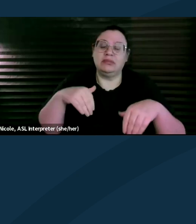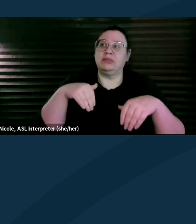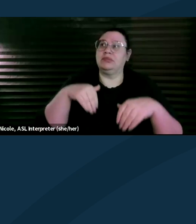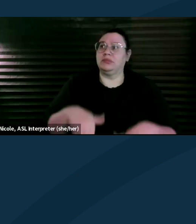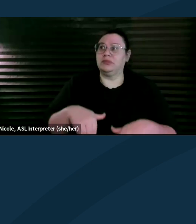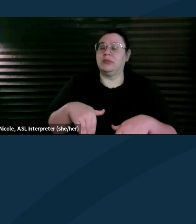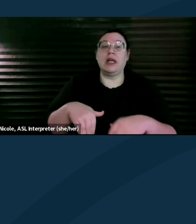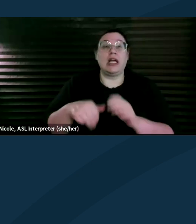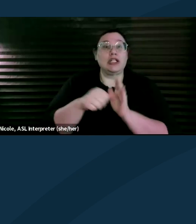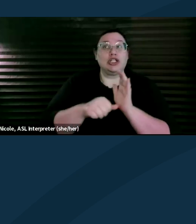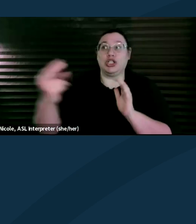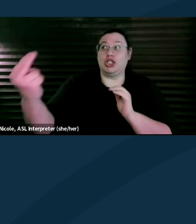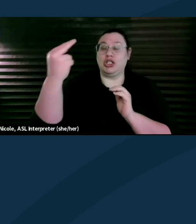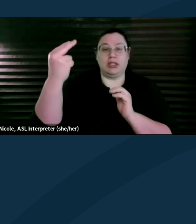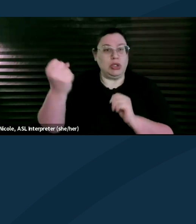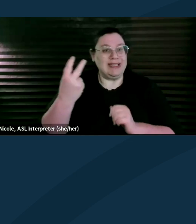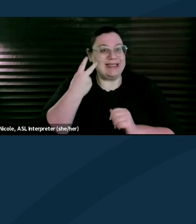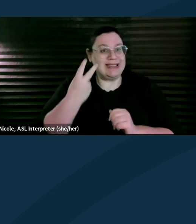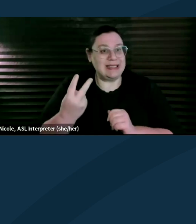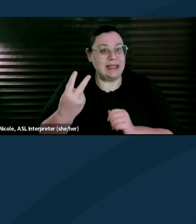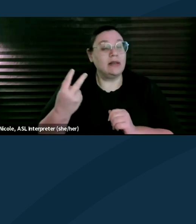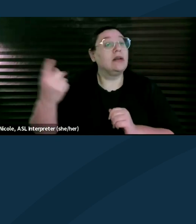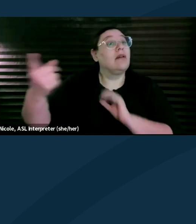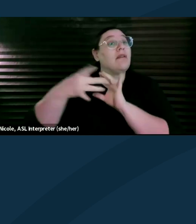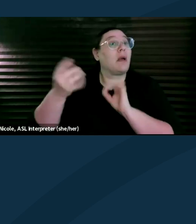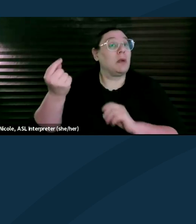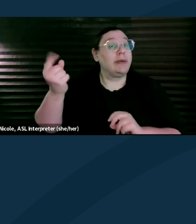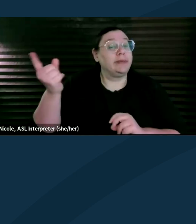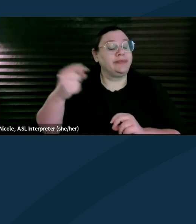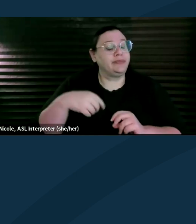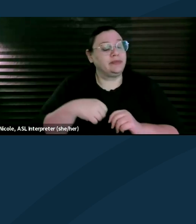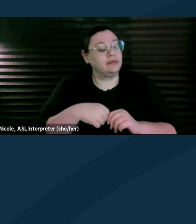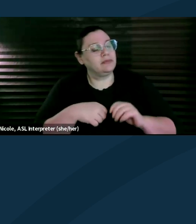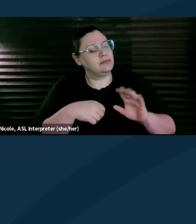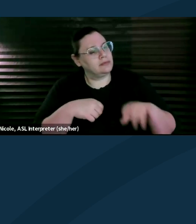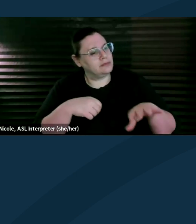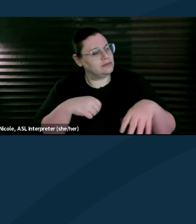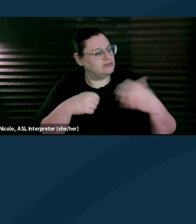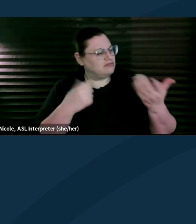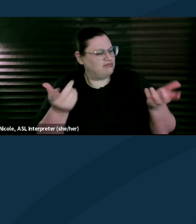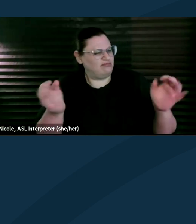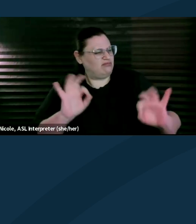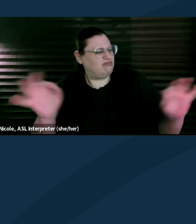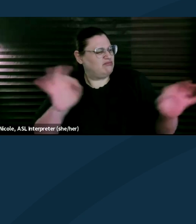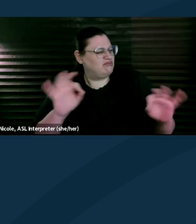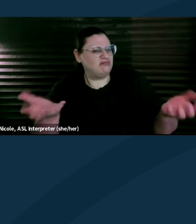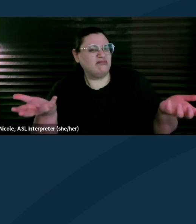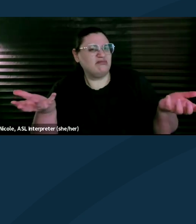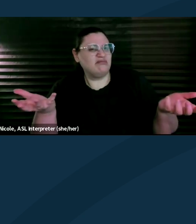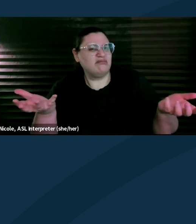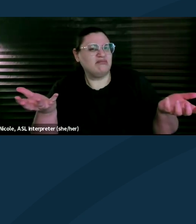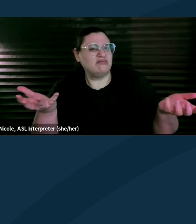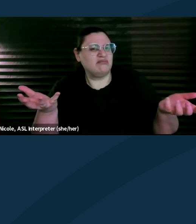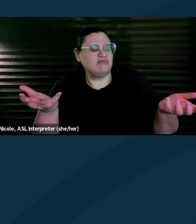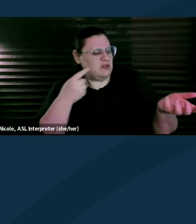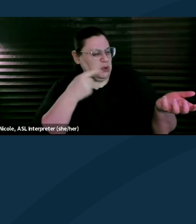it. And this is what he said to me. It shouldn't be much of a big deal for